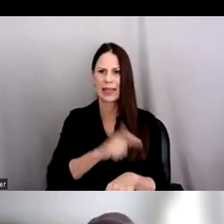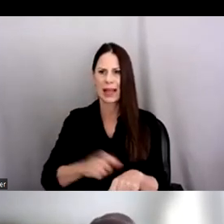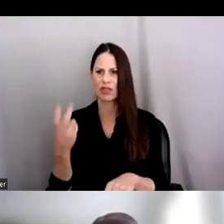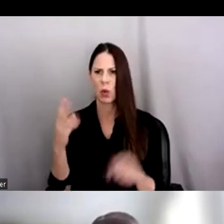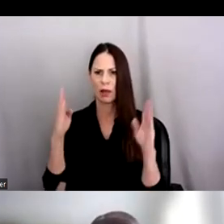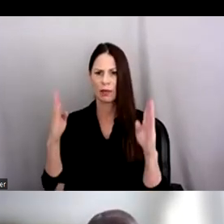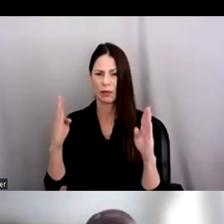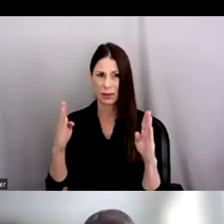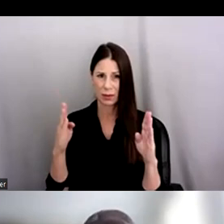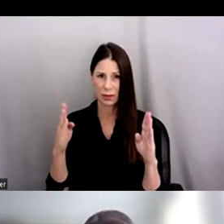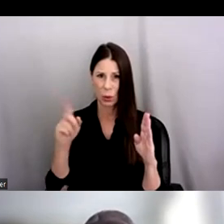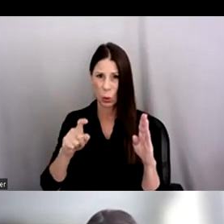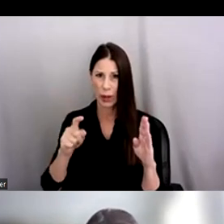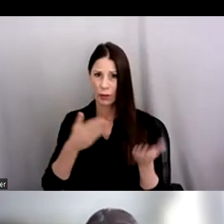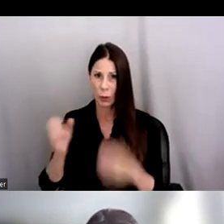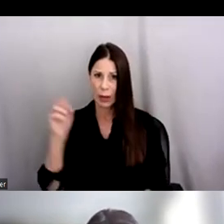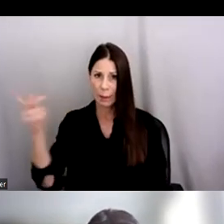Since we already voted that in last meeting.